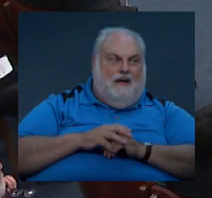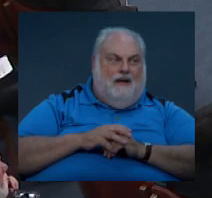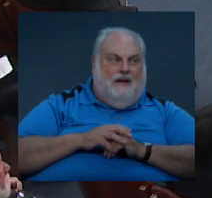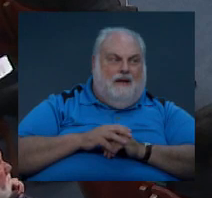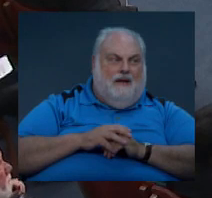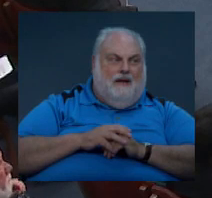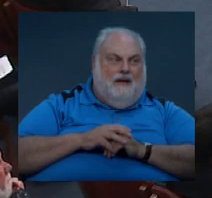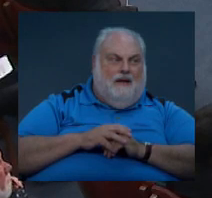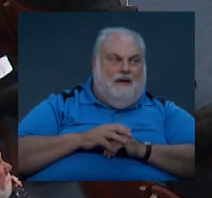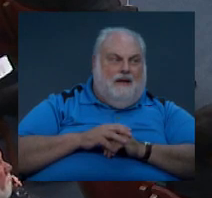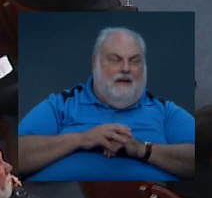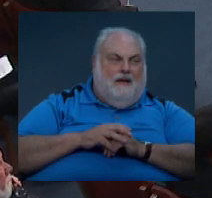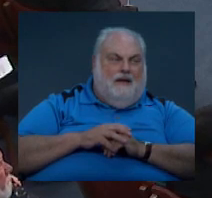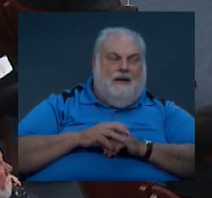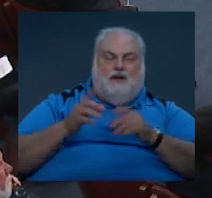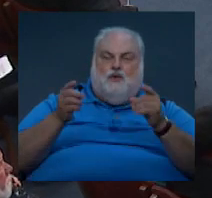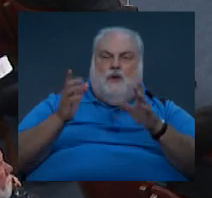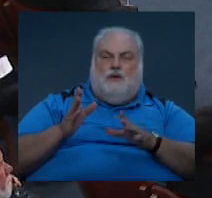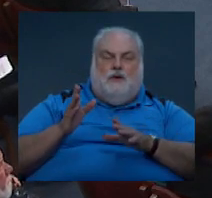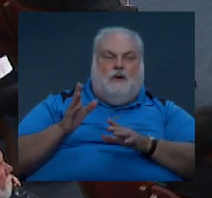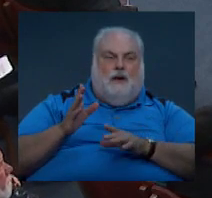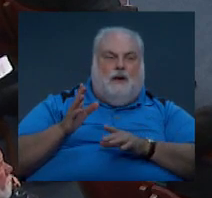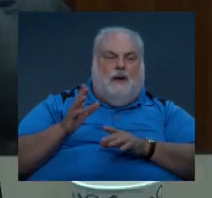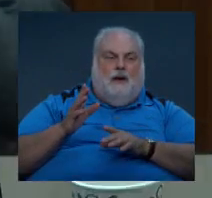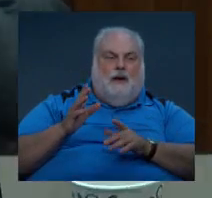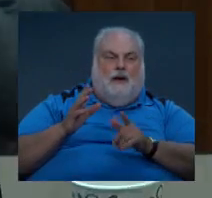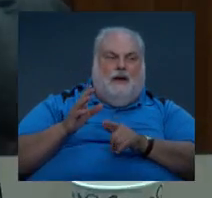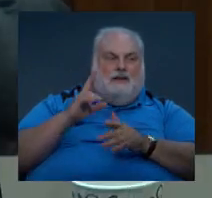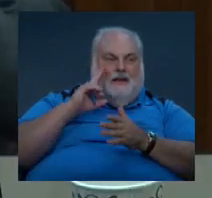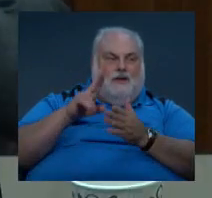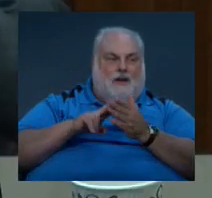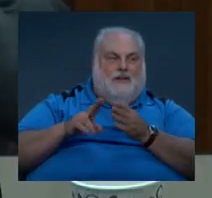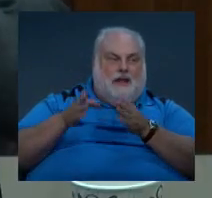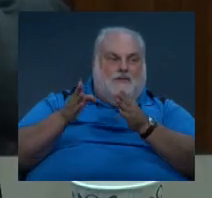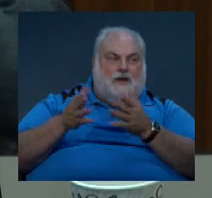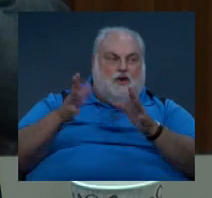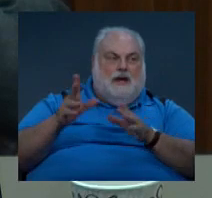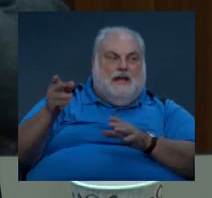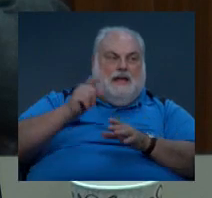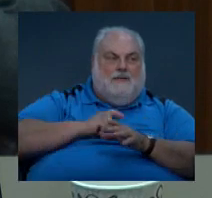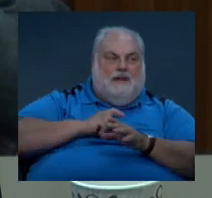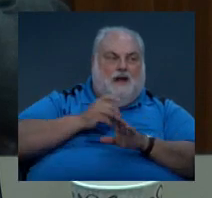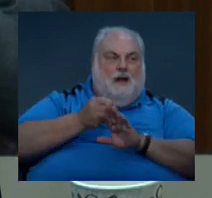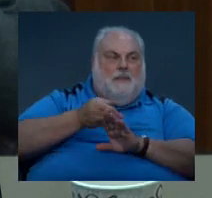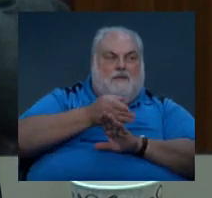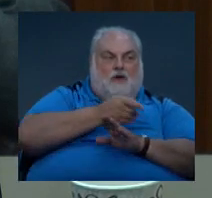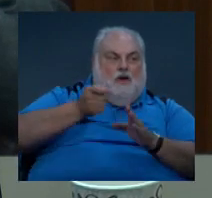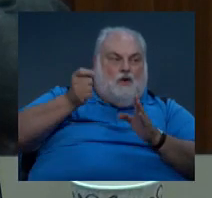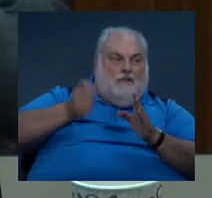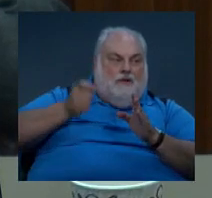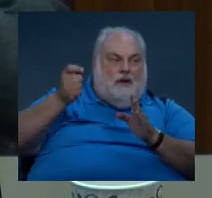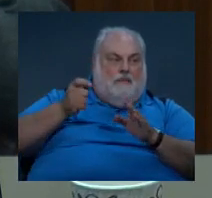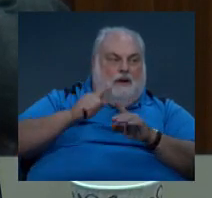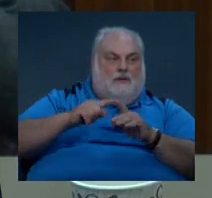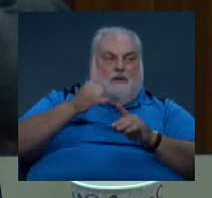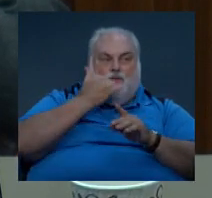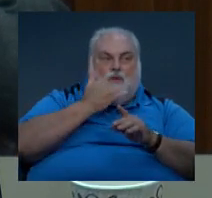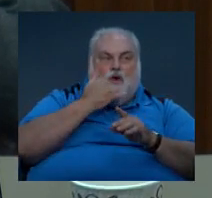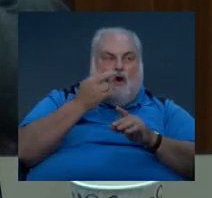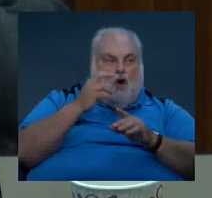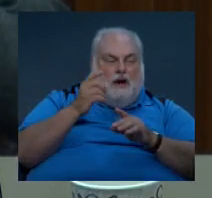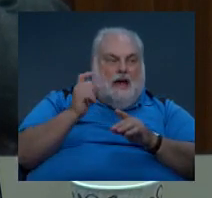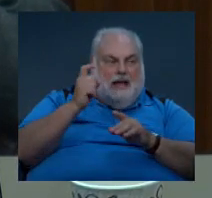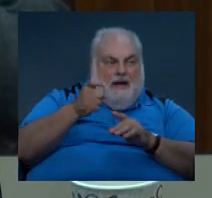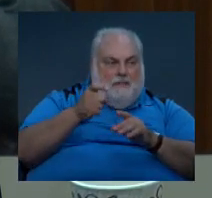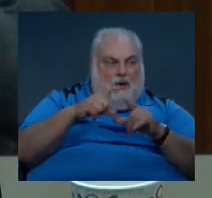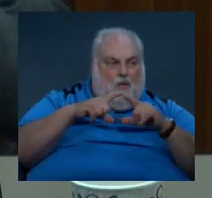Oh, yes, I'm sorry. Thank you so much, Director. Those two Computers. individuals had already turned in cards well in advance before the gavel fell, but it was on the wrong card.